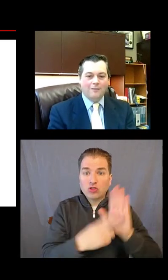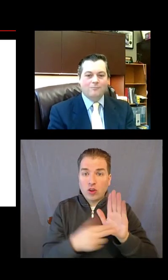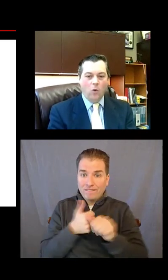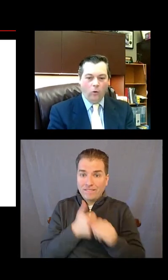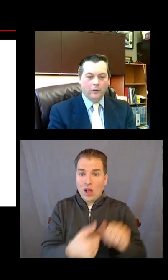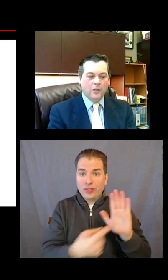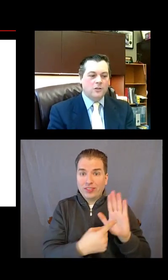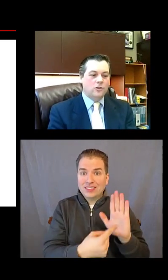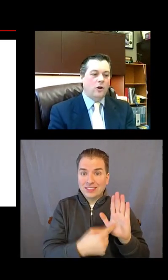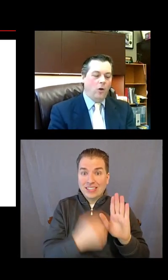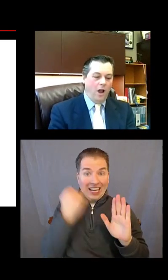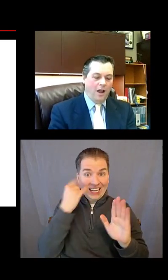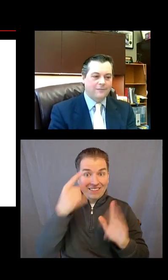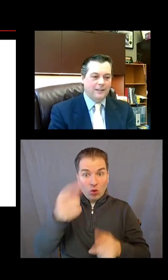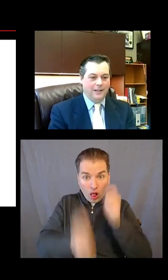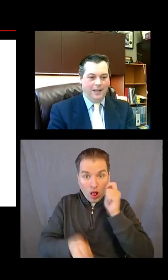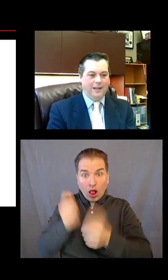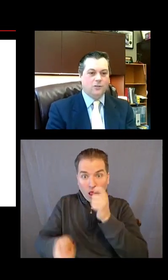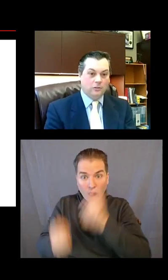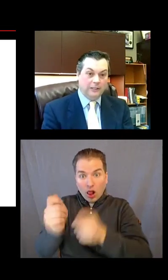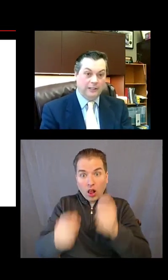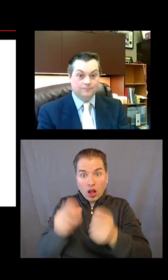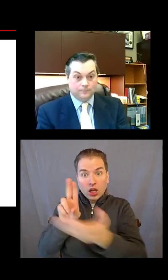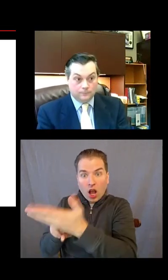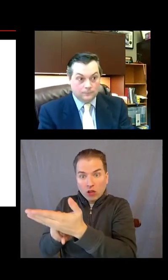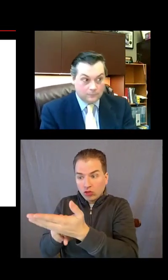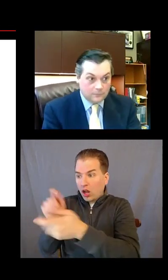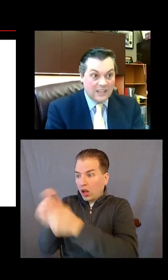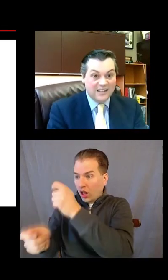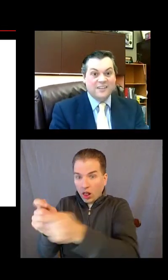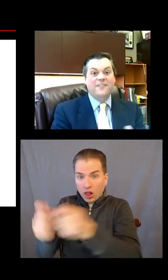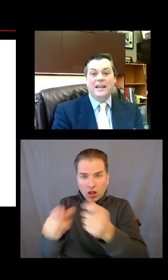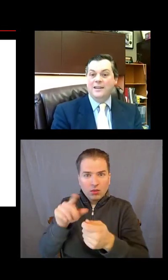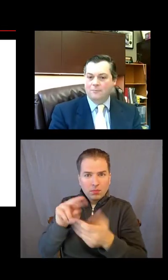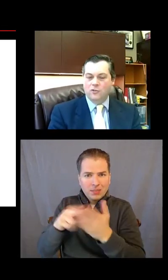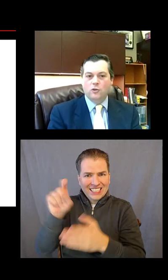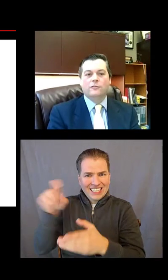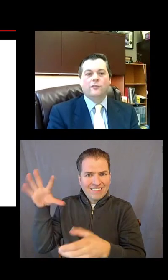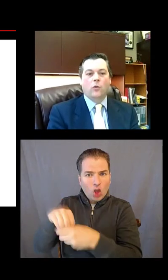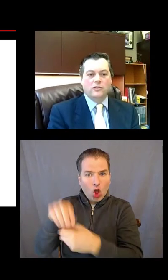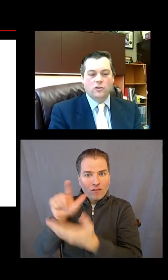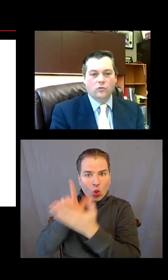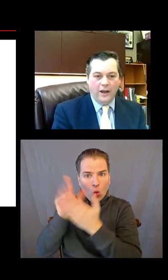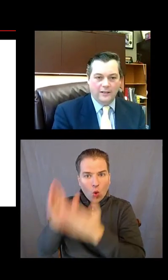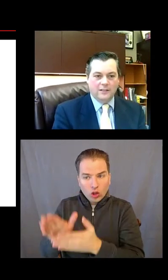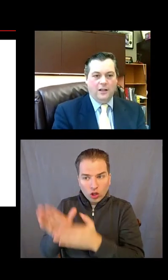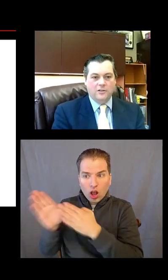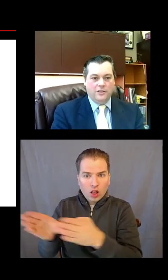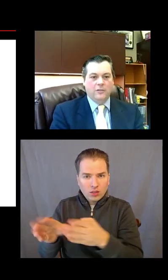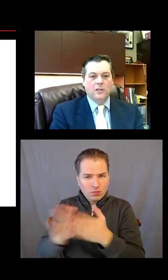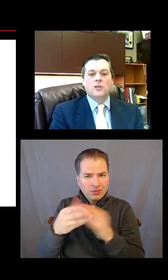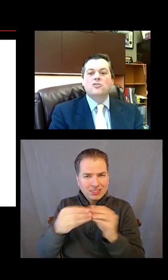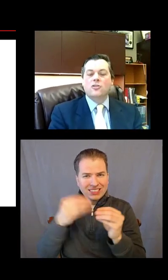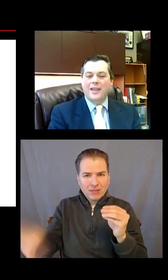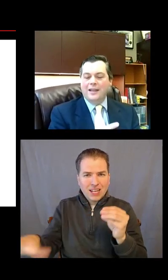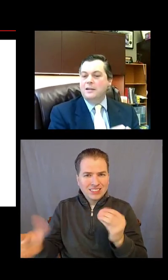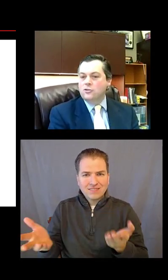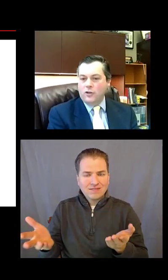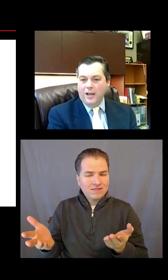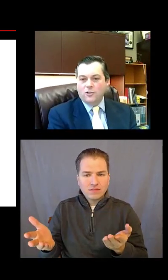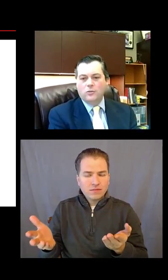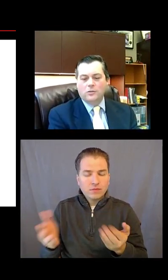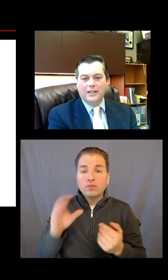a lot more to go off and actually defend them, to enforce your rights under them. So